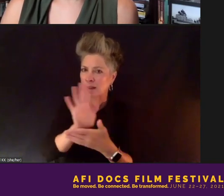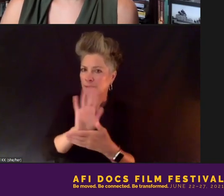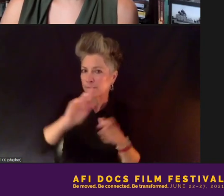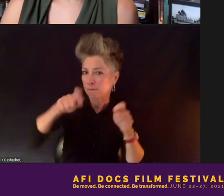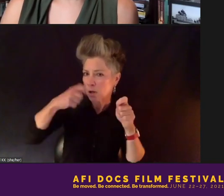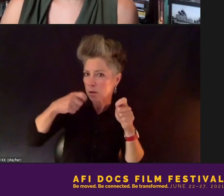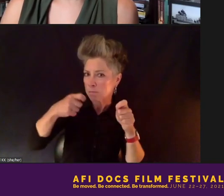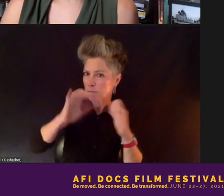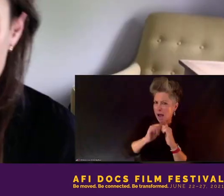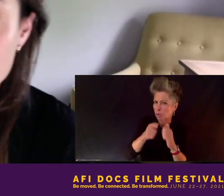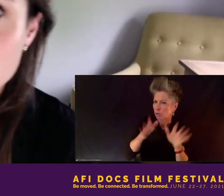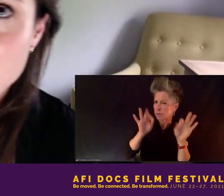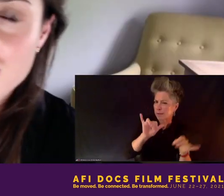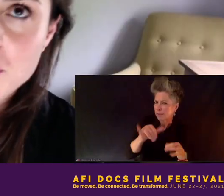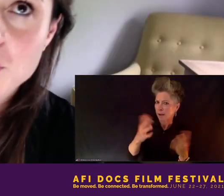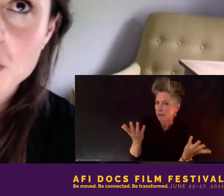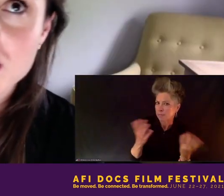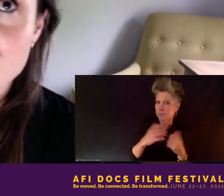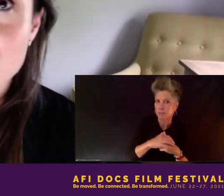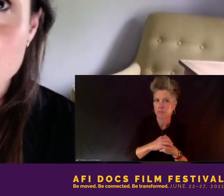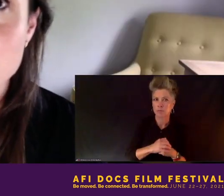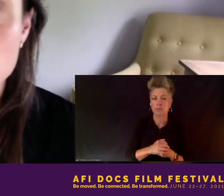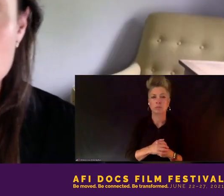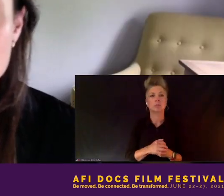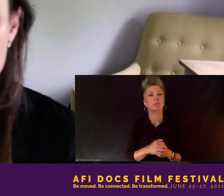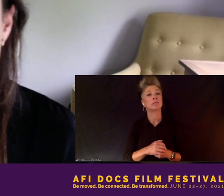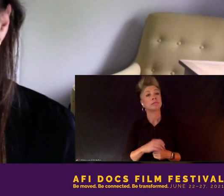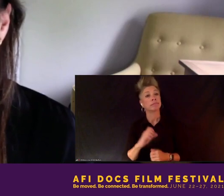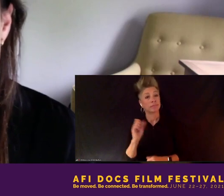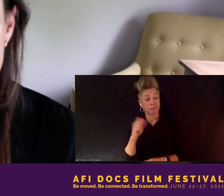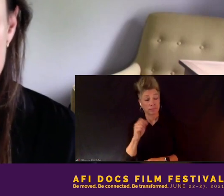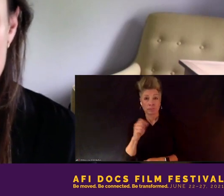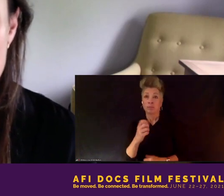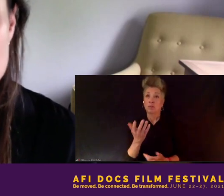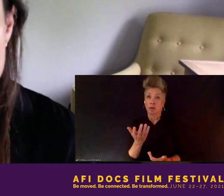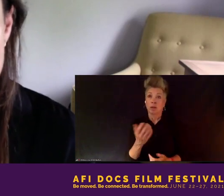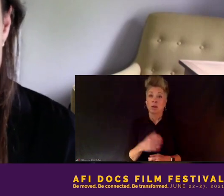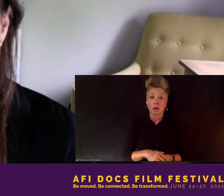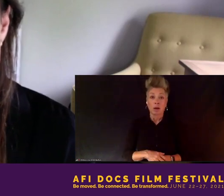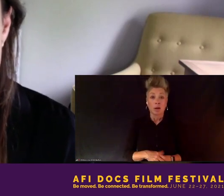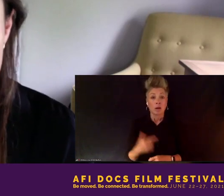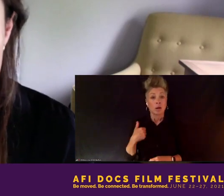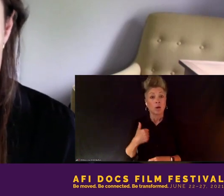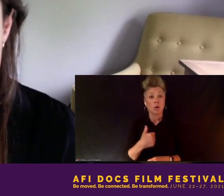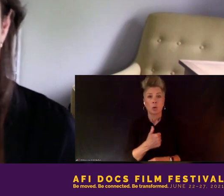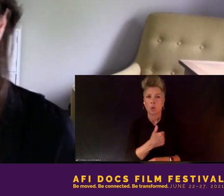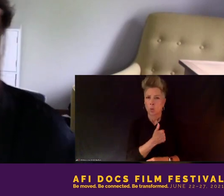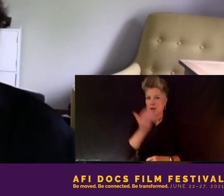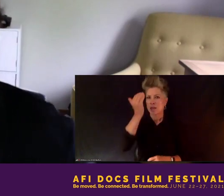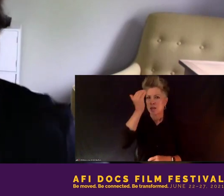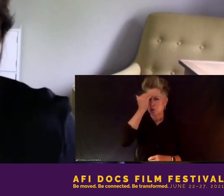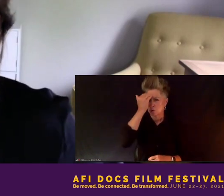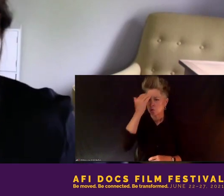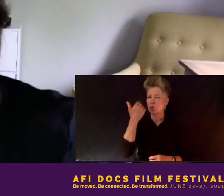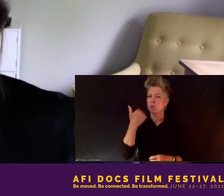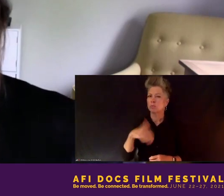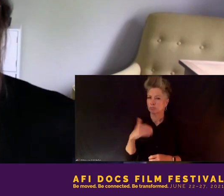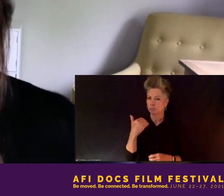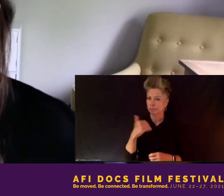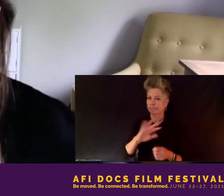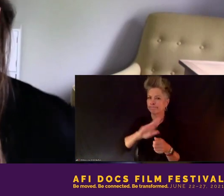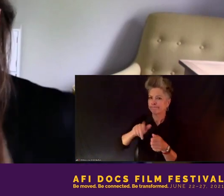Definitely. So I think, you know, we knew that there was a bigger story to tell.